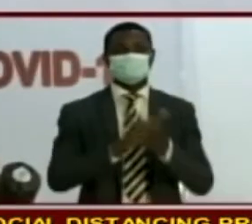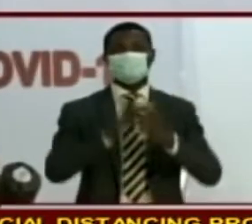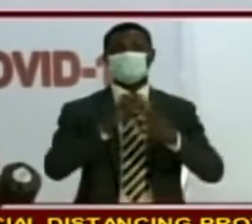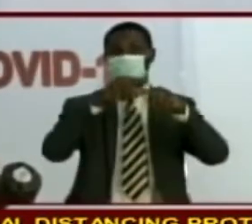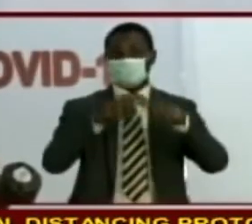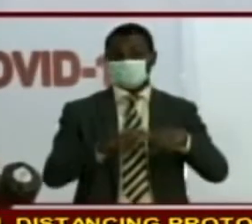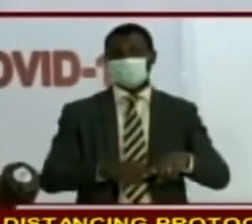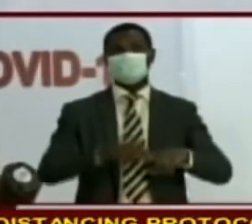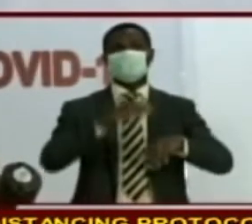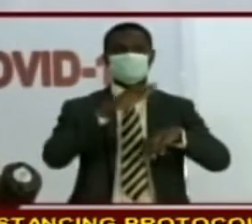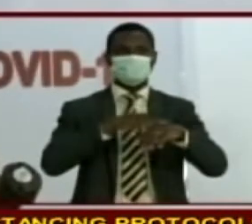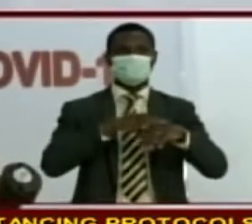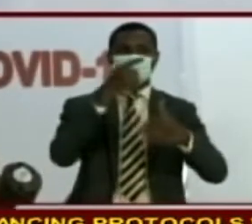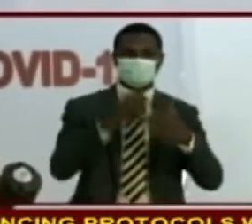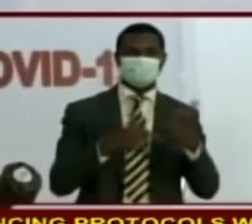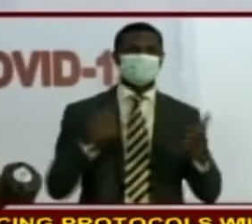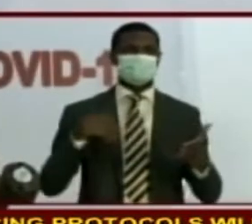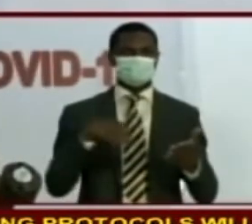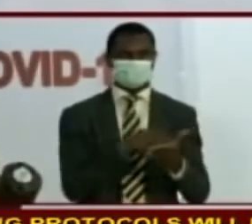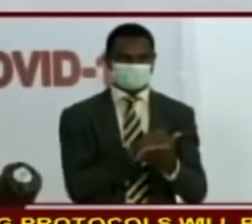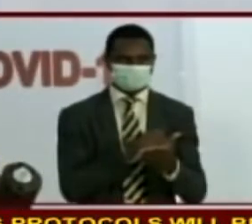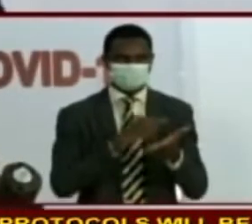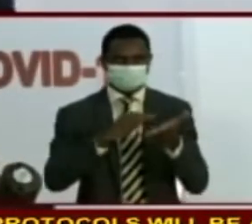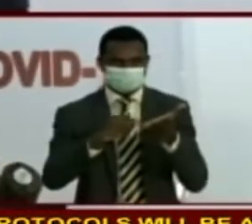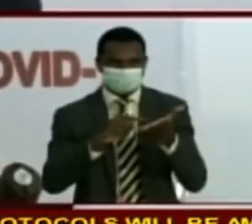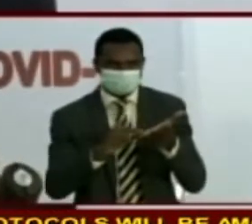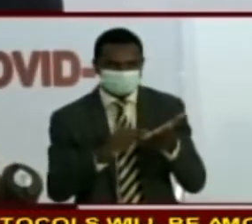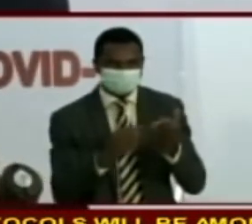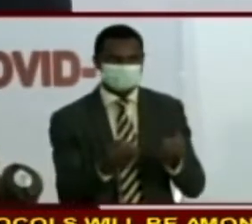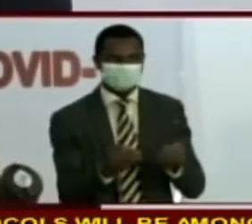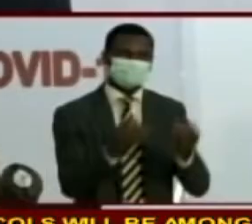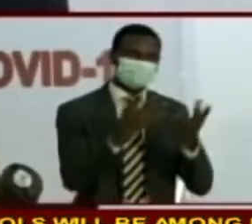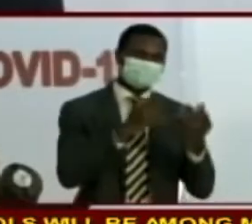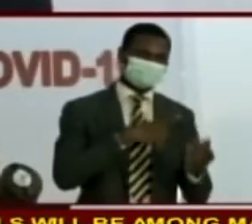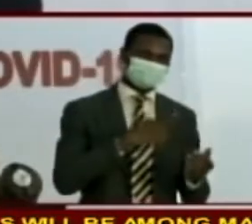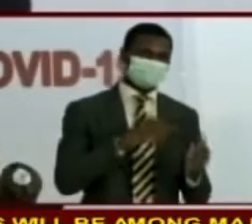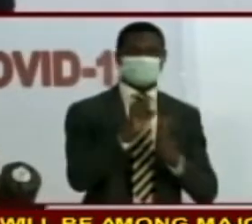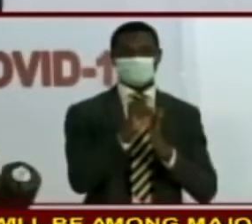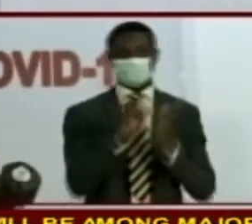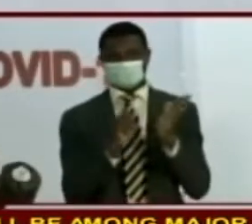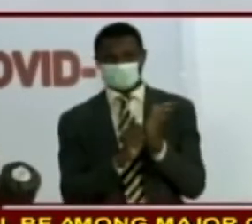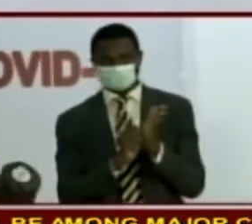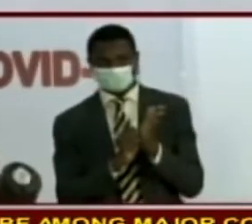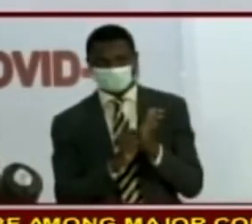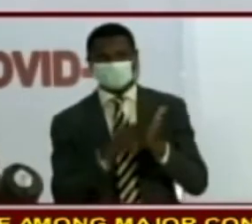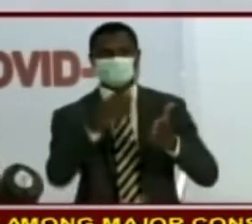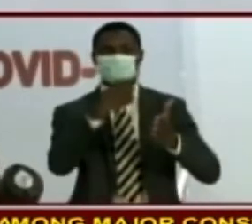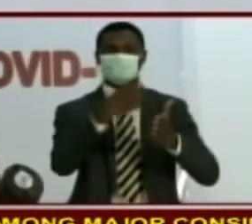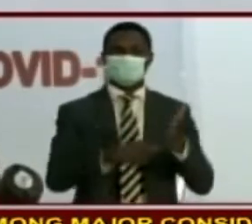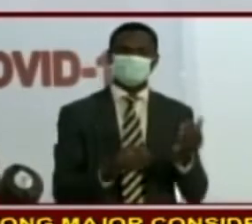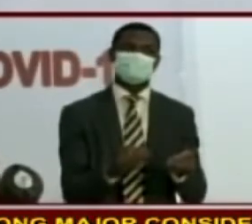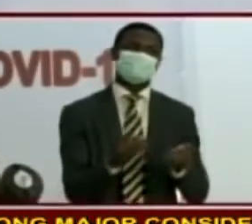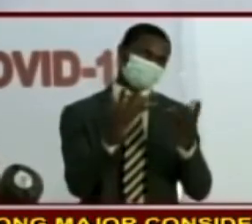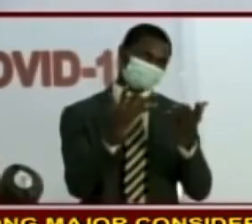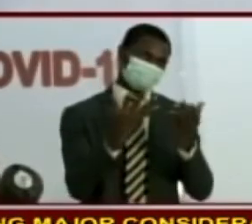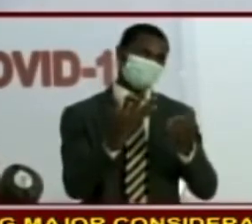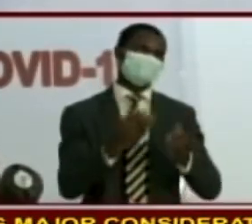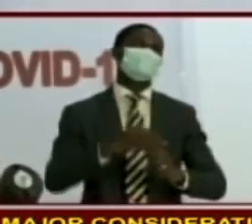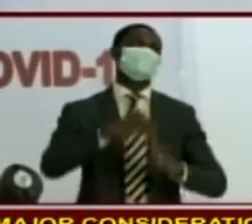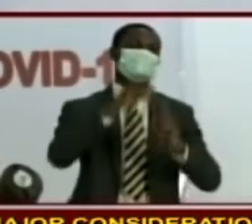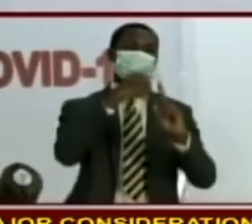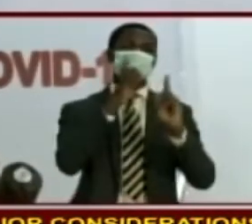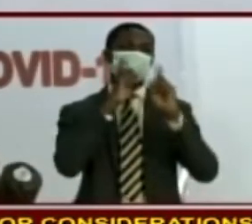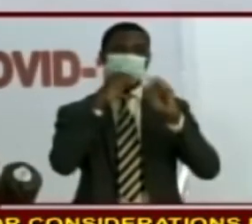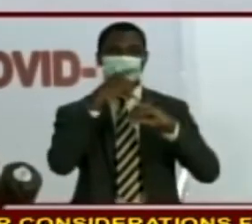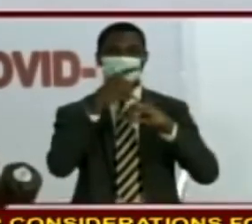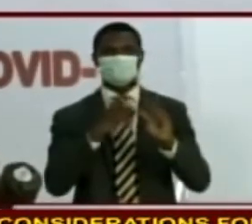what we are costing and what the Lagos State Commissioner is costing when he's referring to the cost of tests. The cost of tests